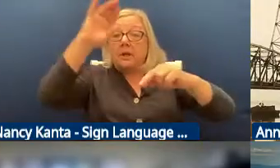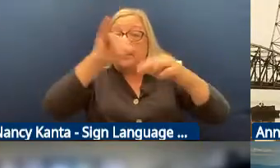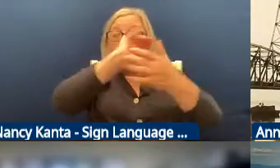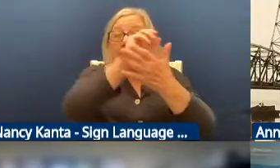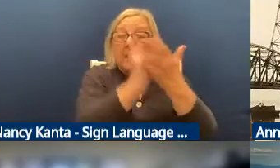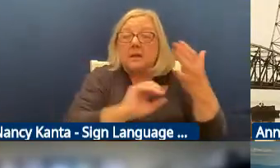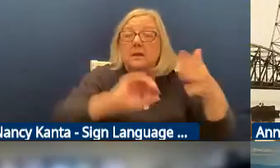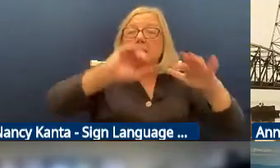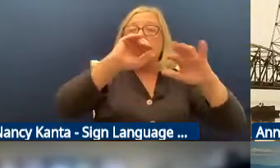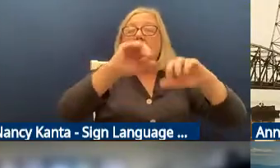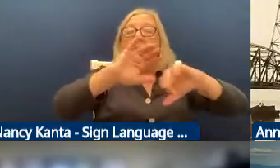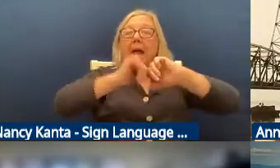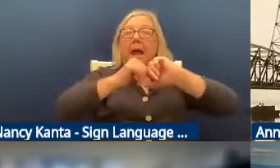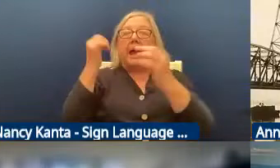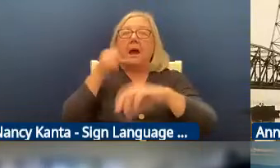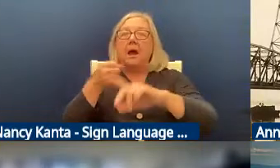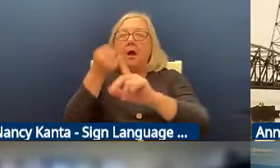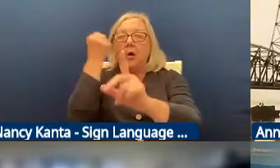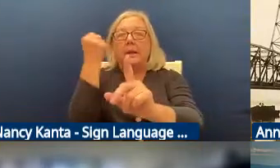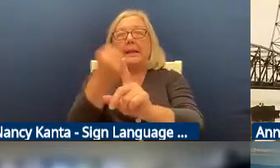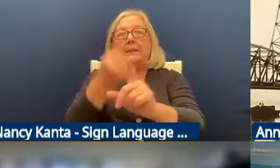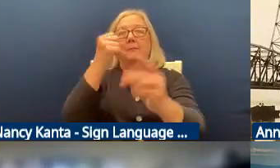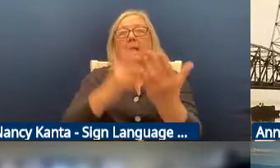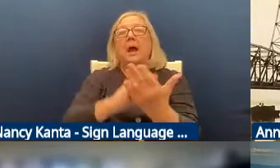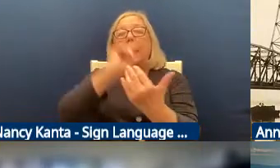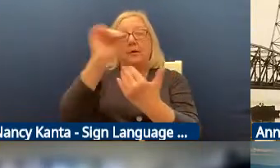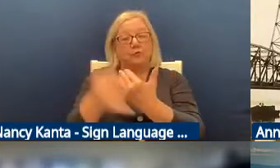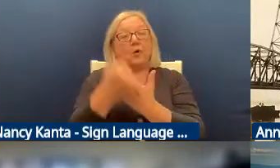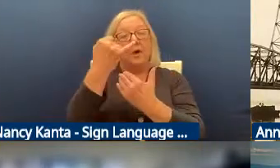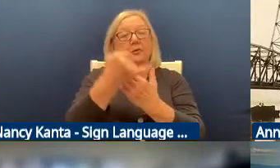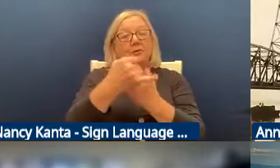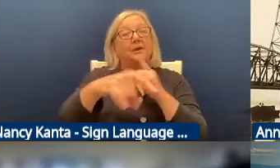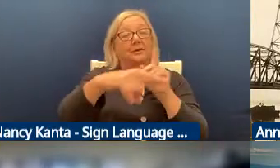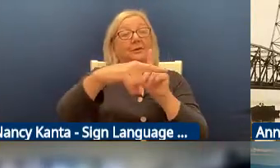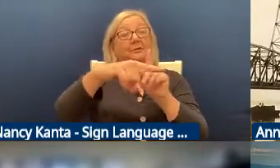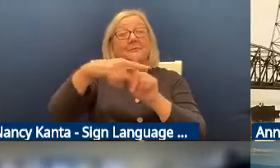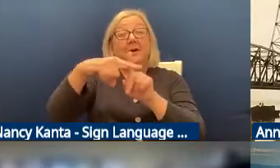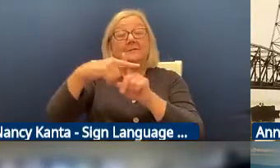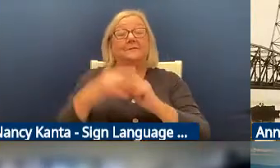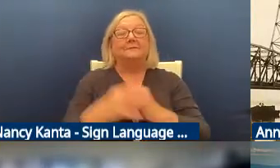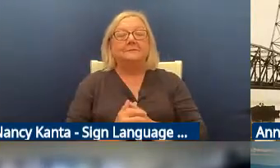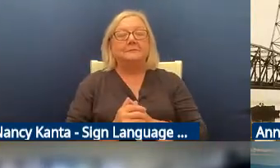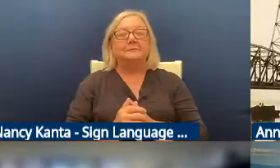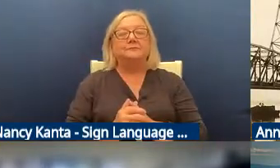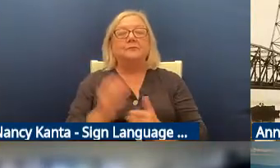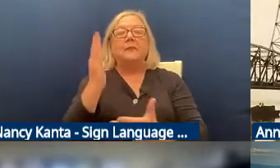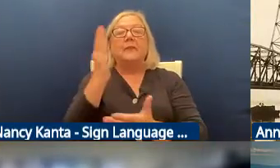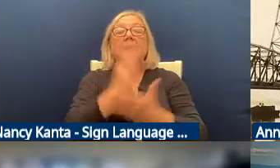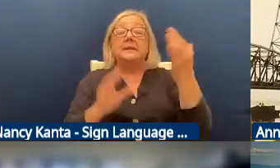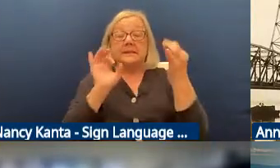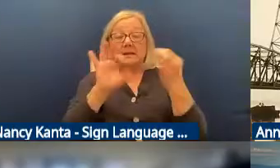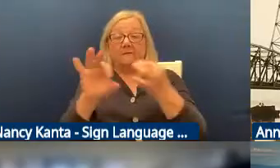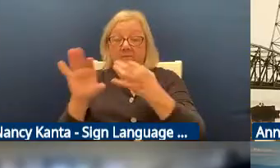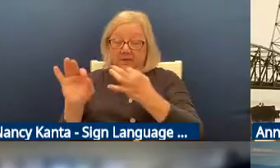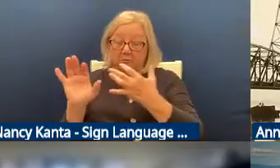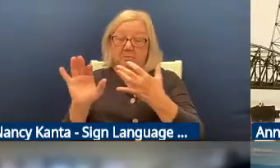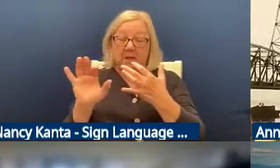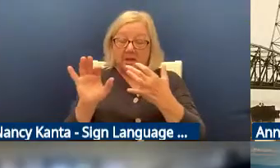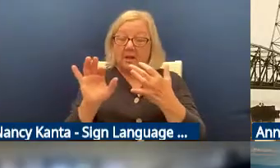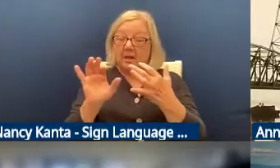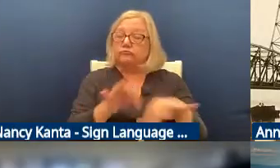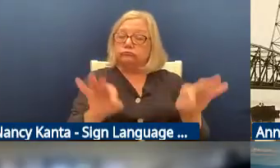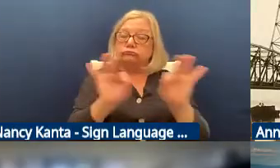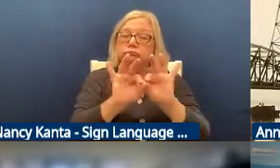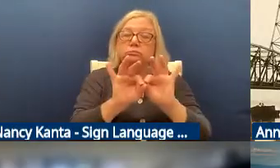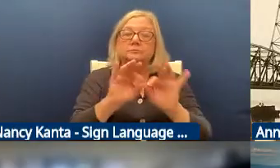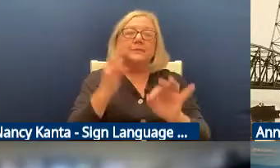the project in meaningful ways. Some of the key feedback, which I know you've all asked always,